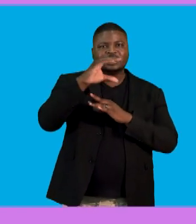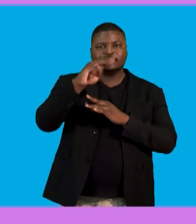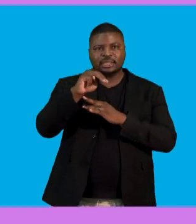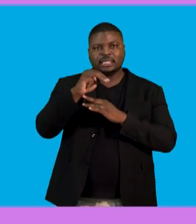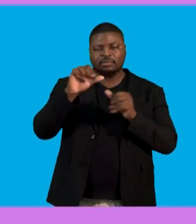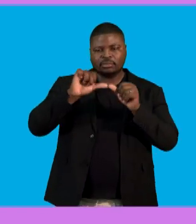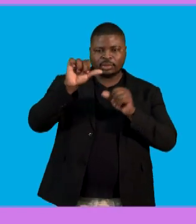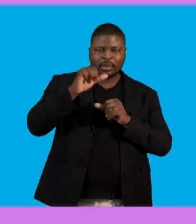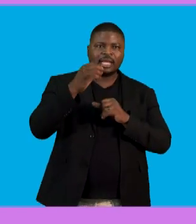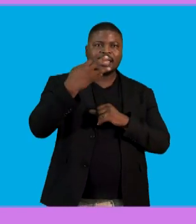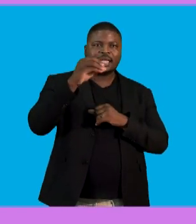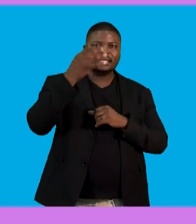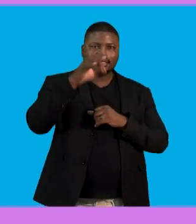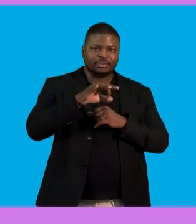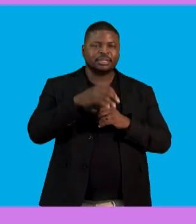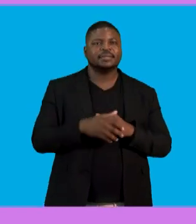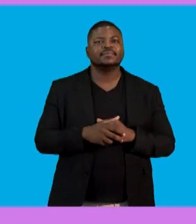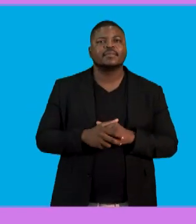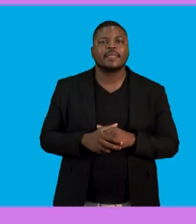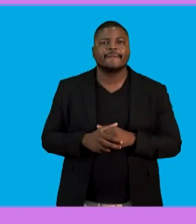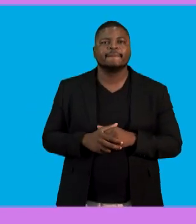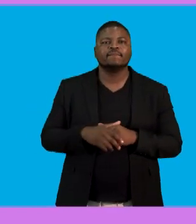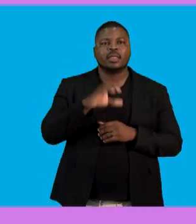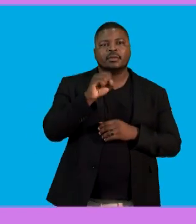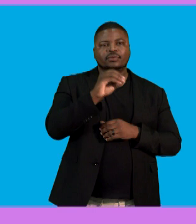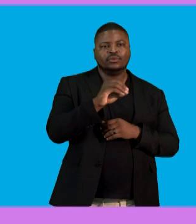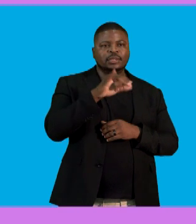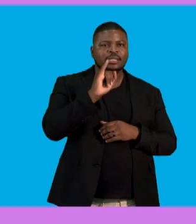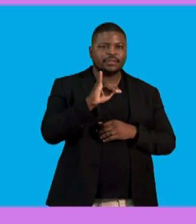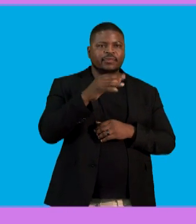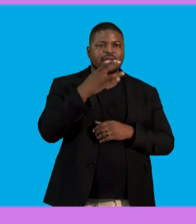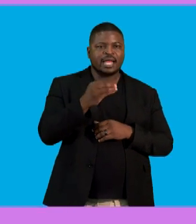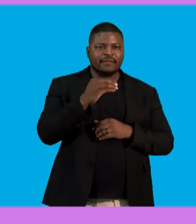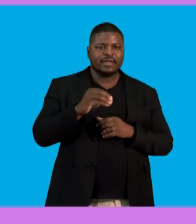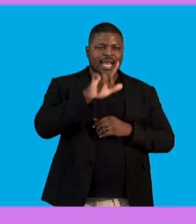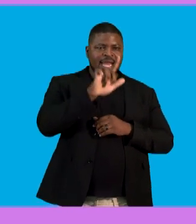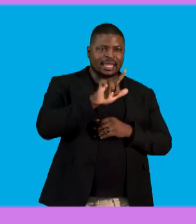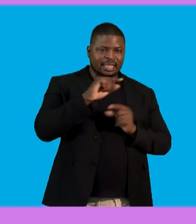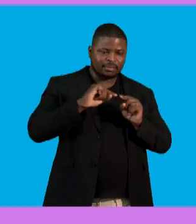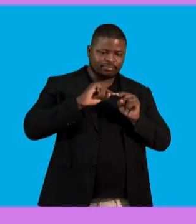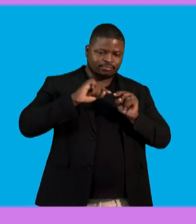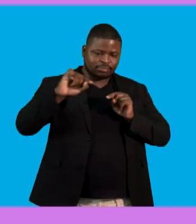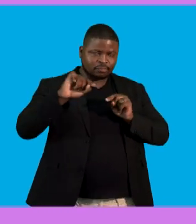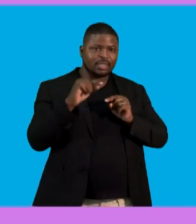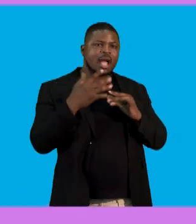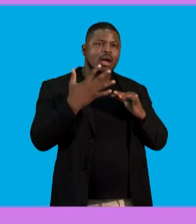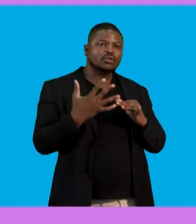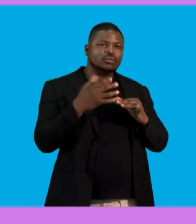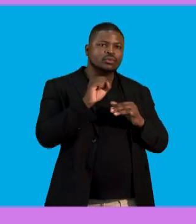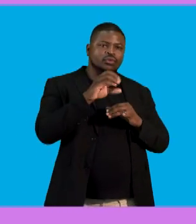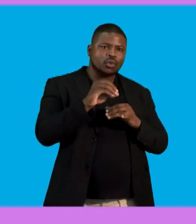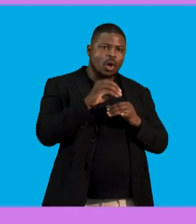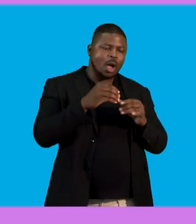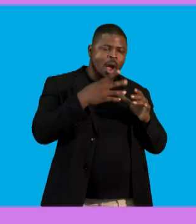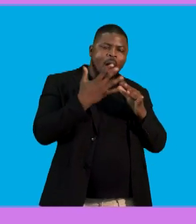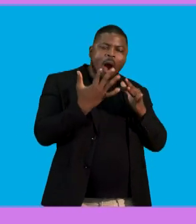needed along the length. So we want to know that if ever this is a length and then we want to put in a tile here, how many of these tiles will